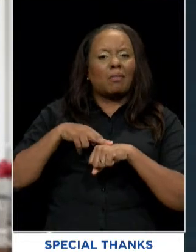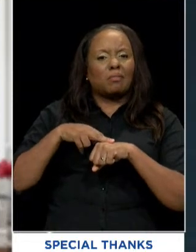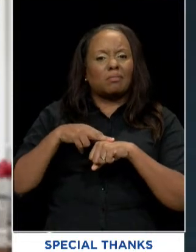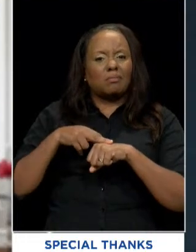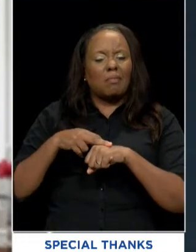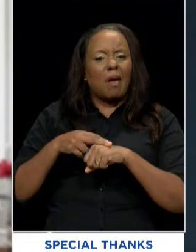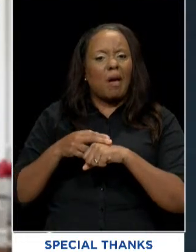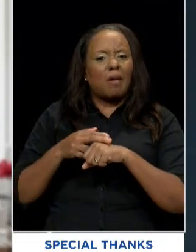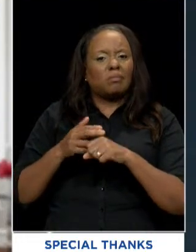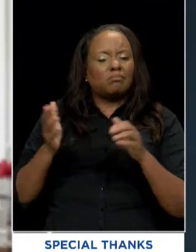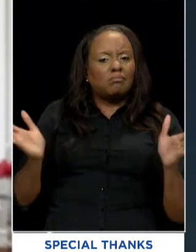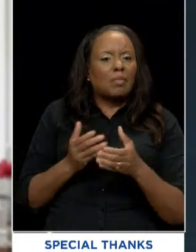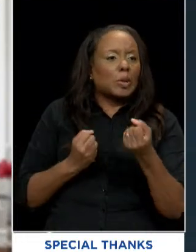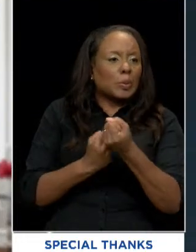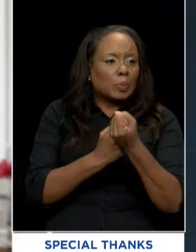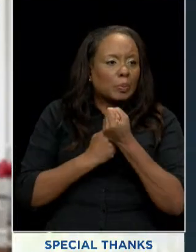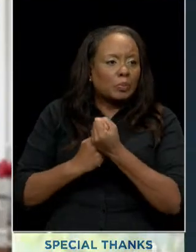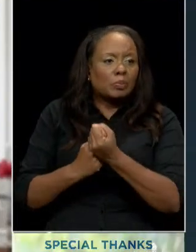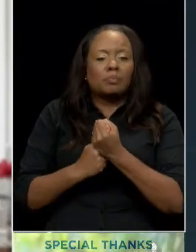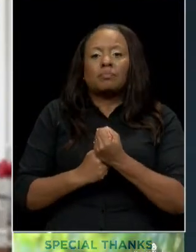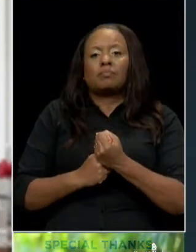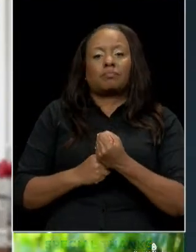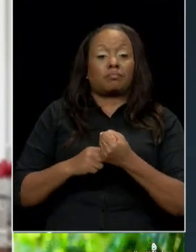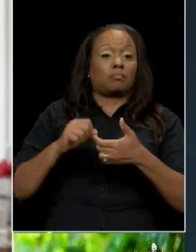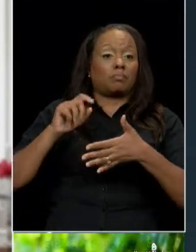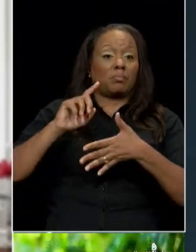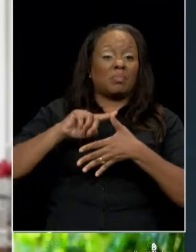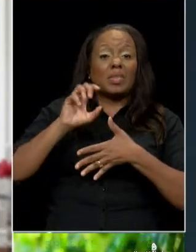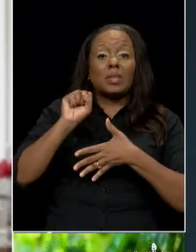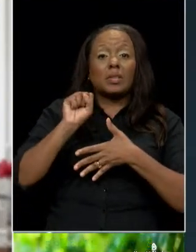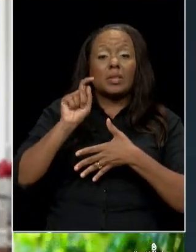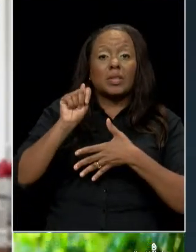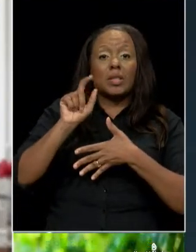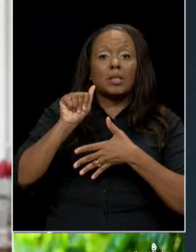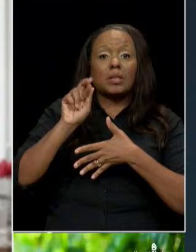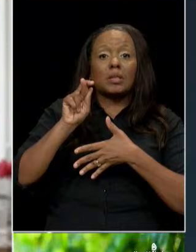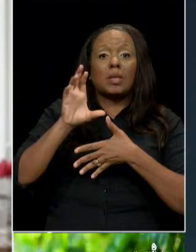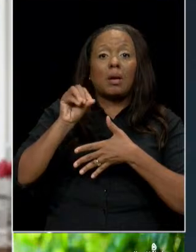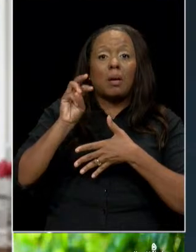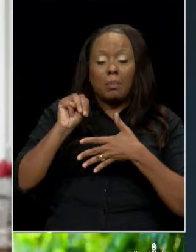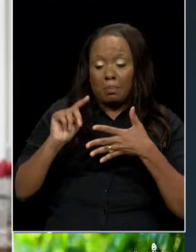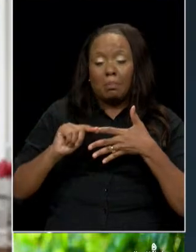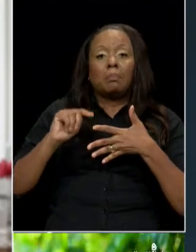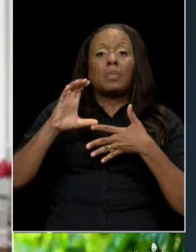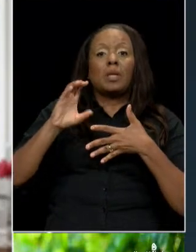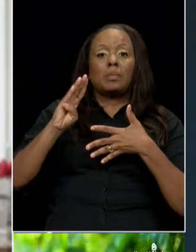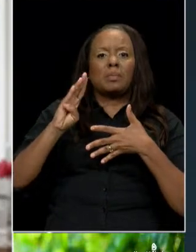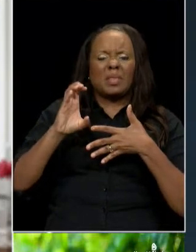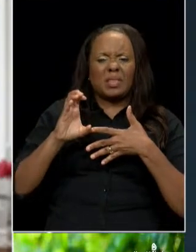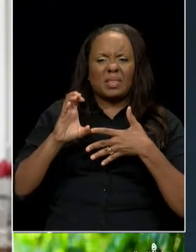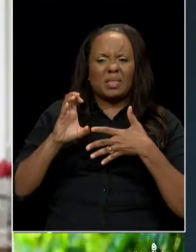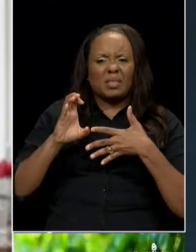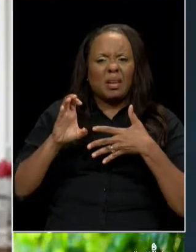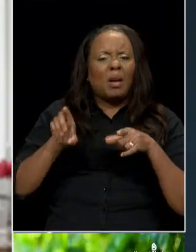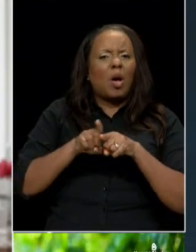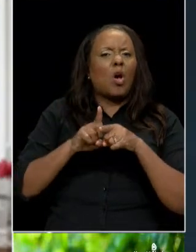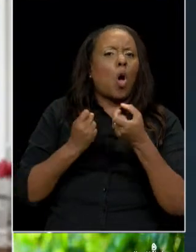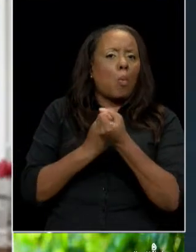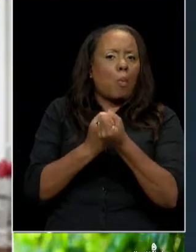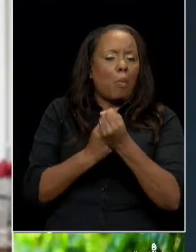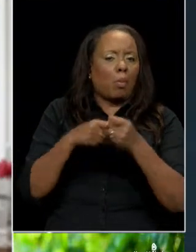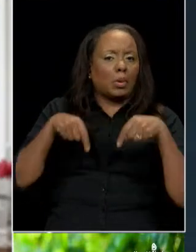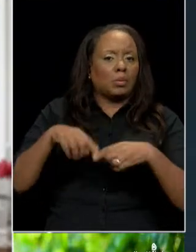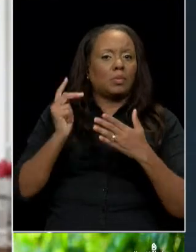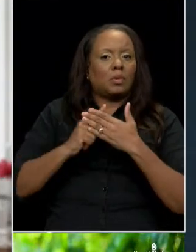media across Barbados, including the Starcom Network and of course right here at the CBC, the radio and television services. We